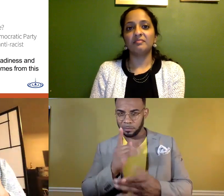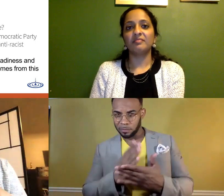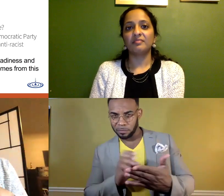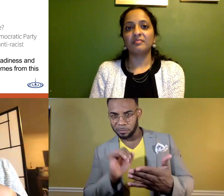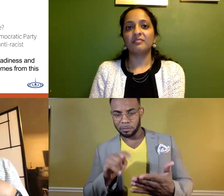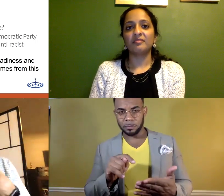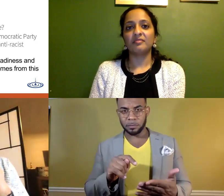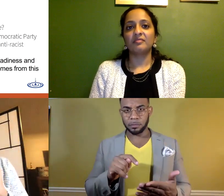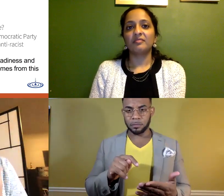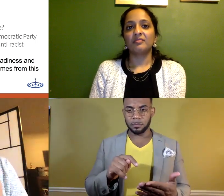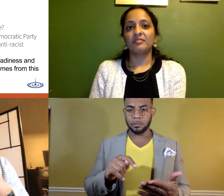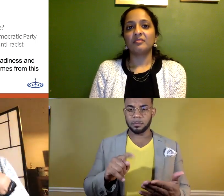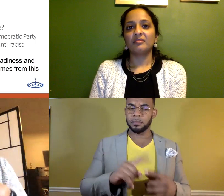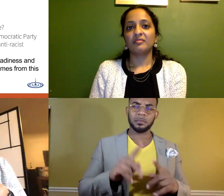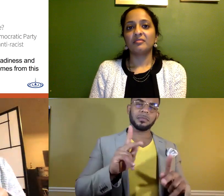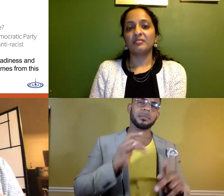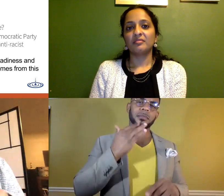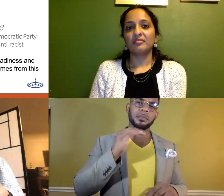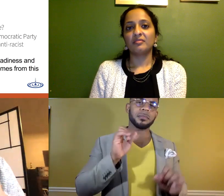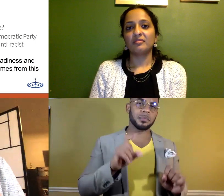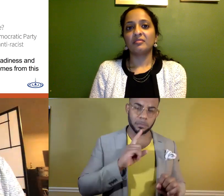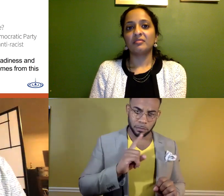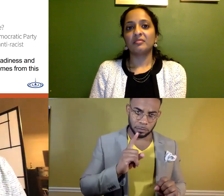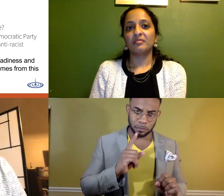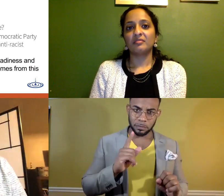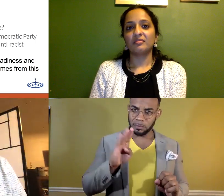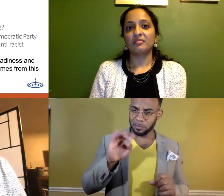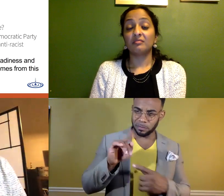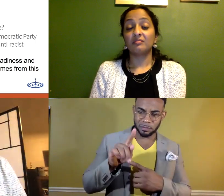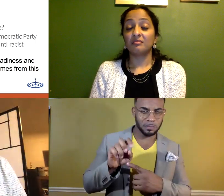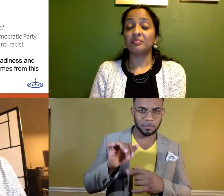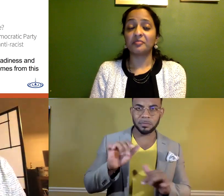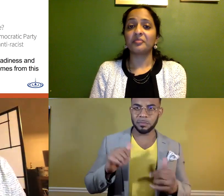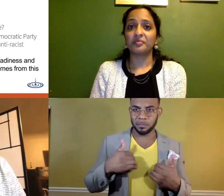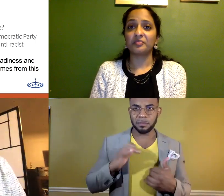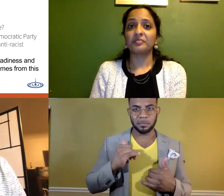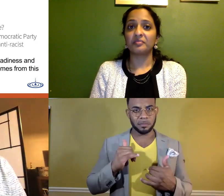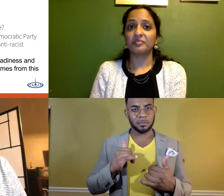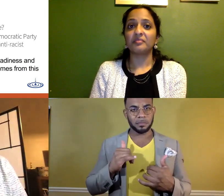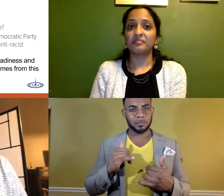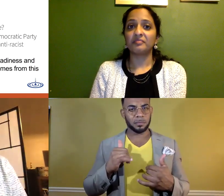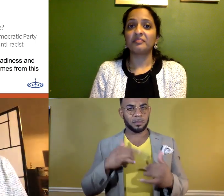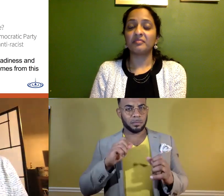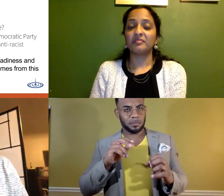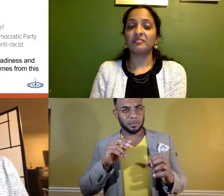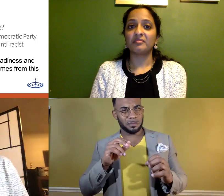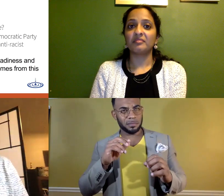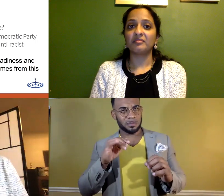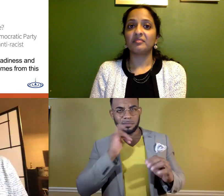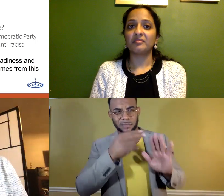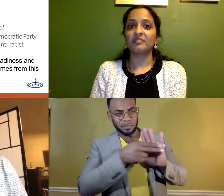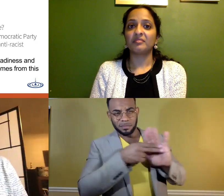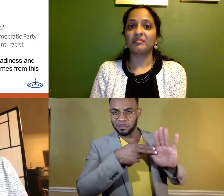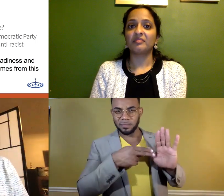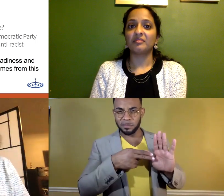it. But people of color can be bigoted, right? We can have our we stereotype, we do all